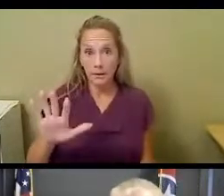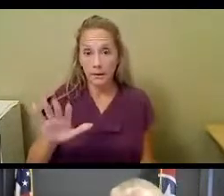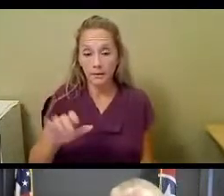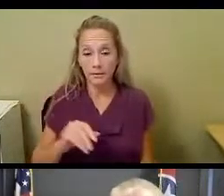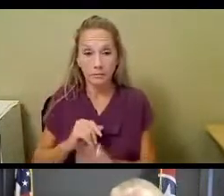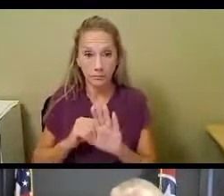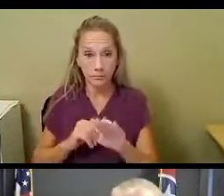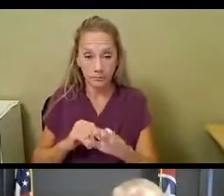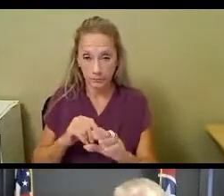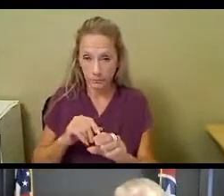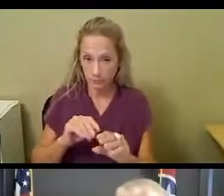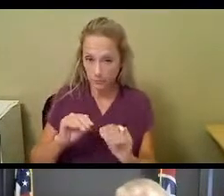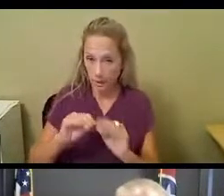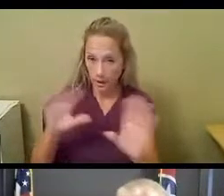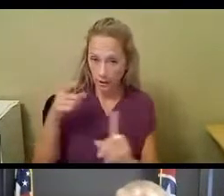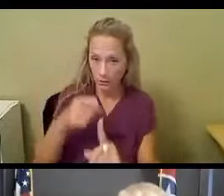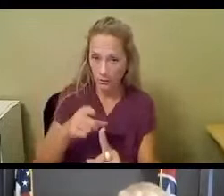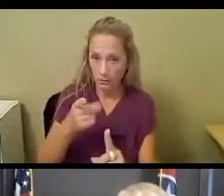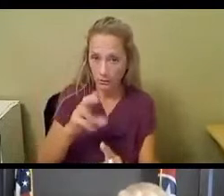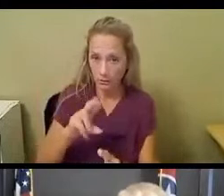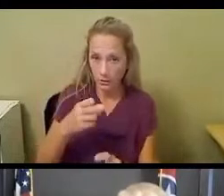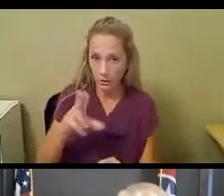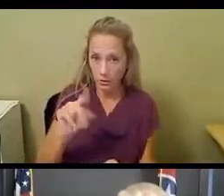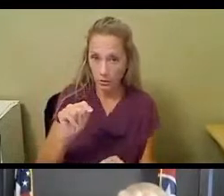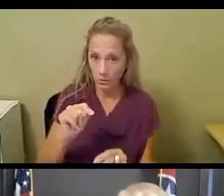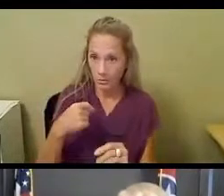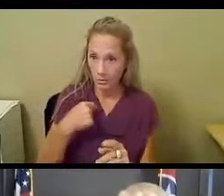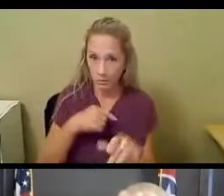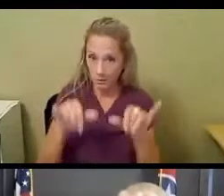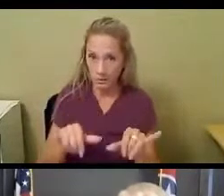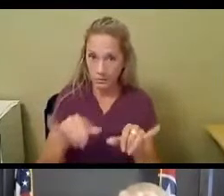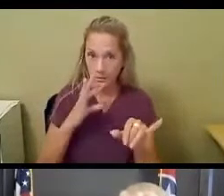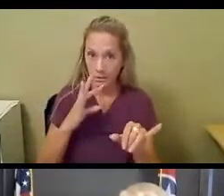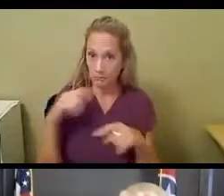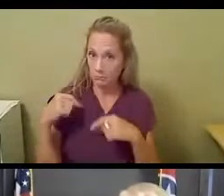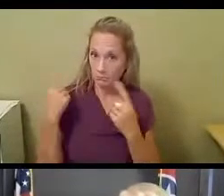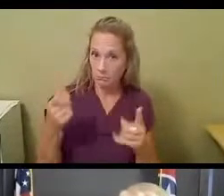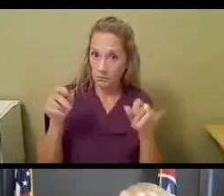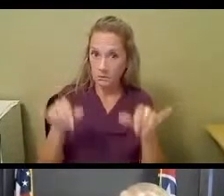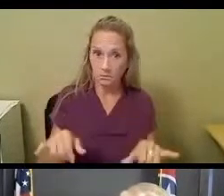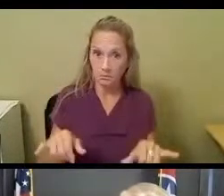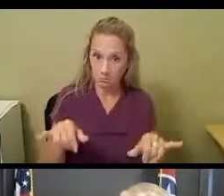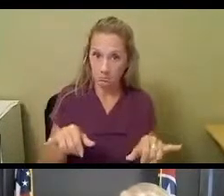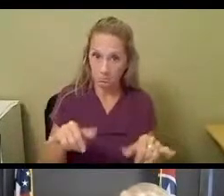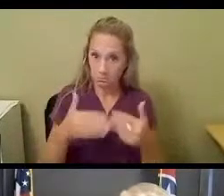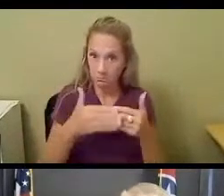just to be clear, so are we not saying what we've always been saying is that we really are